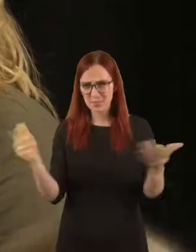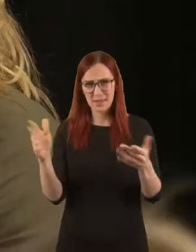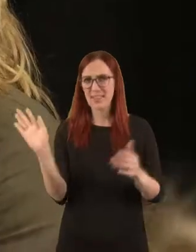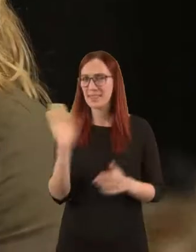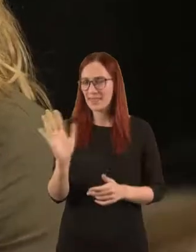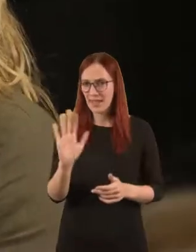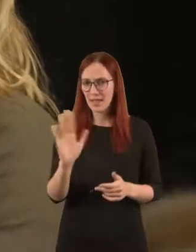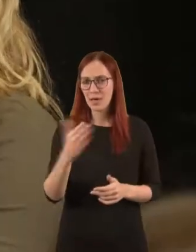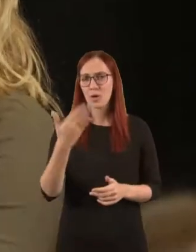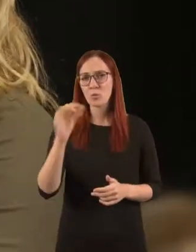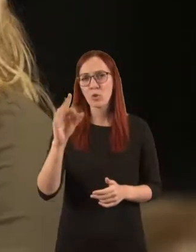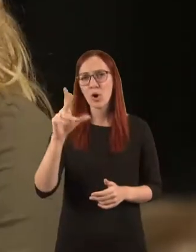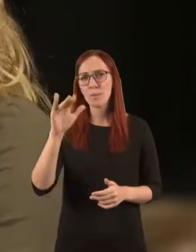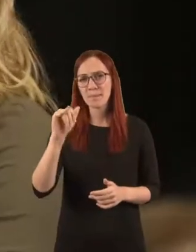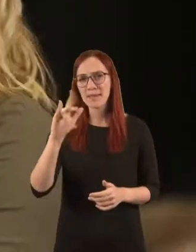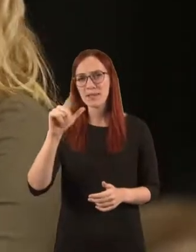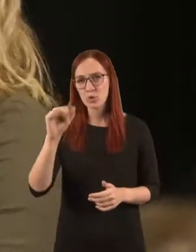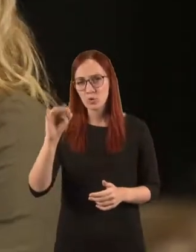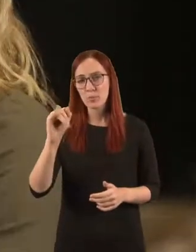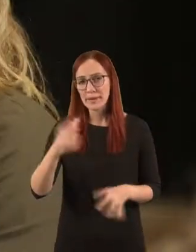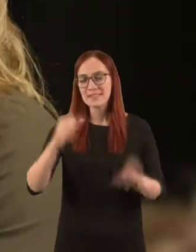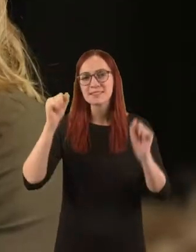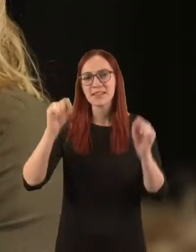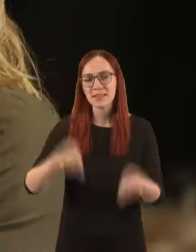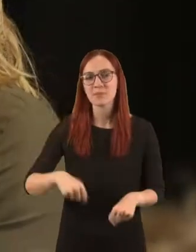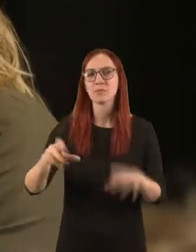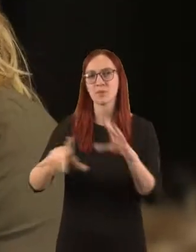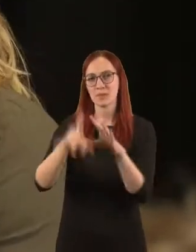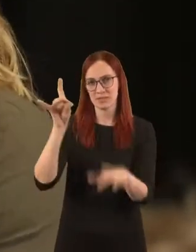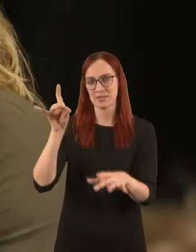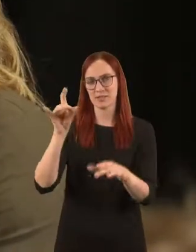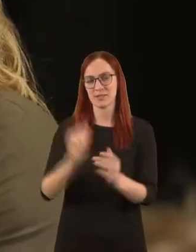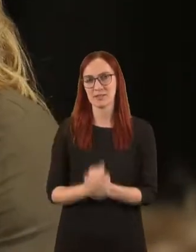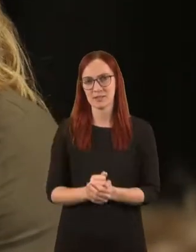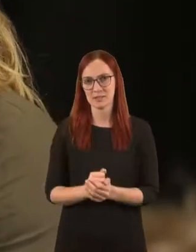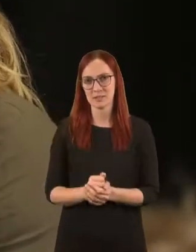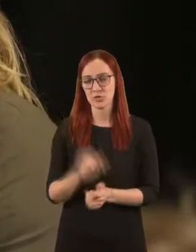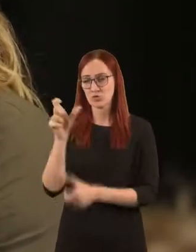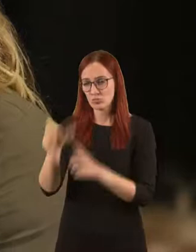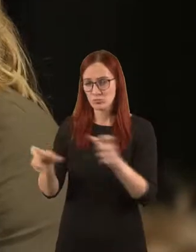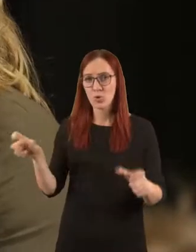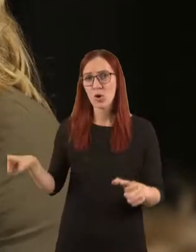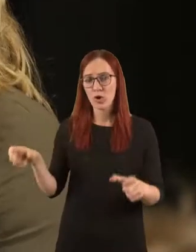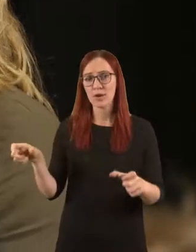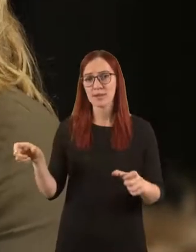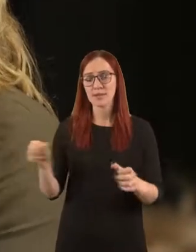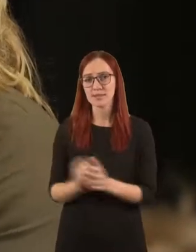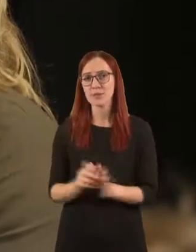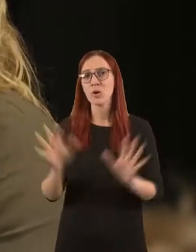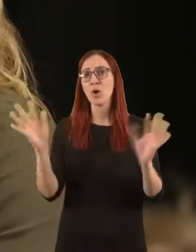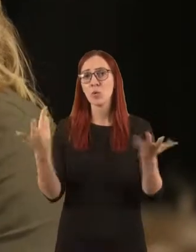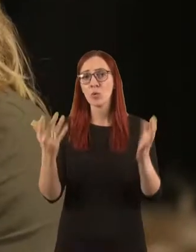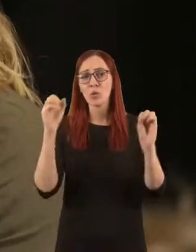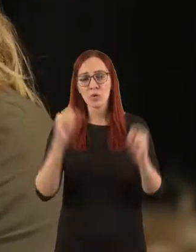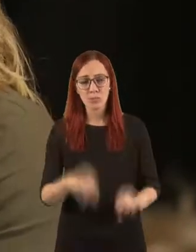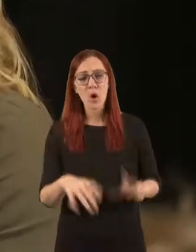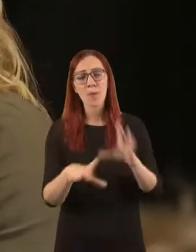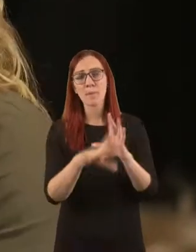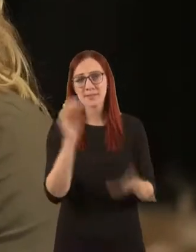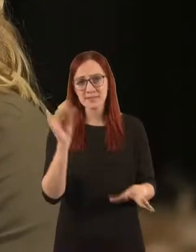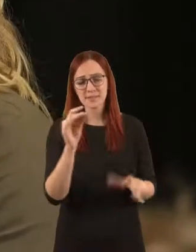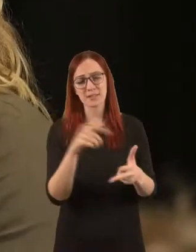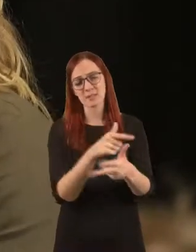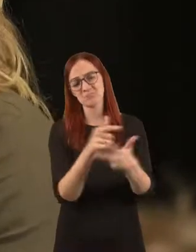bus, it is not a railway. Mobility means the possibility to choose, and the minister mentioned that.